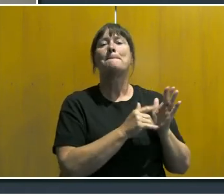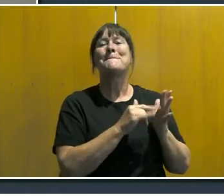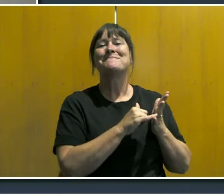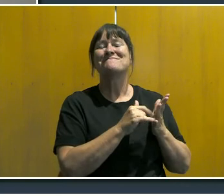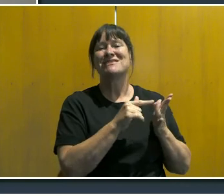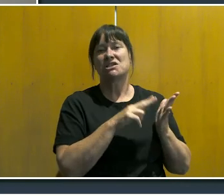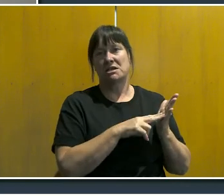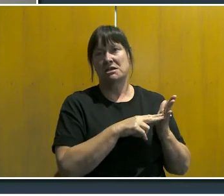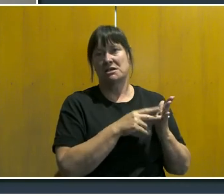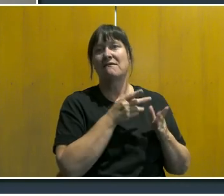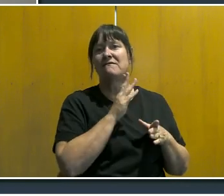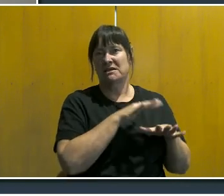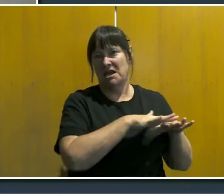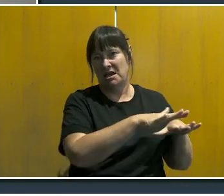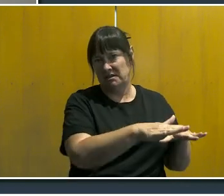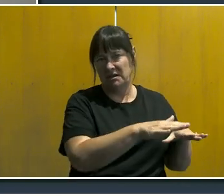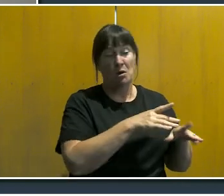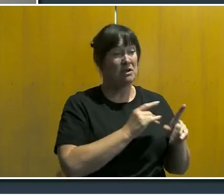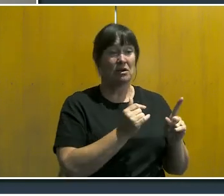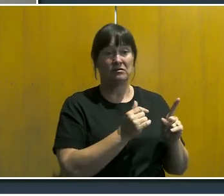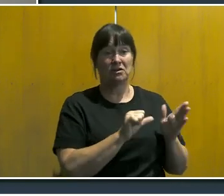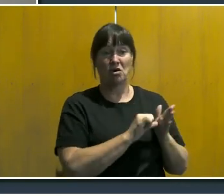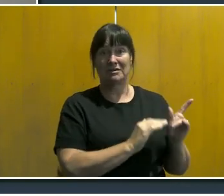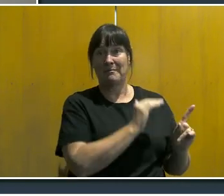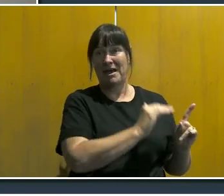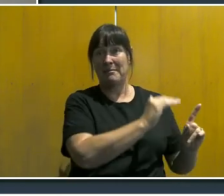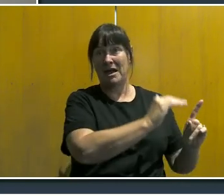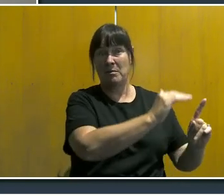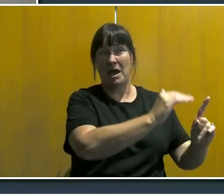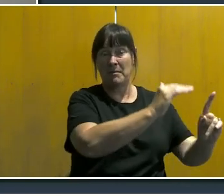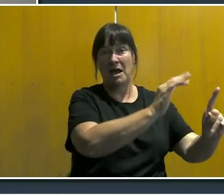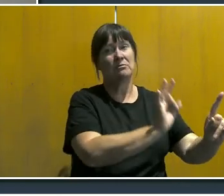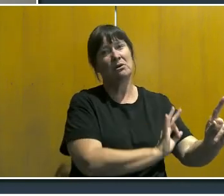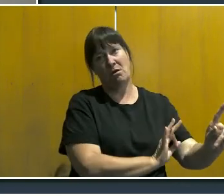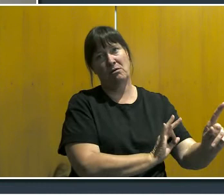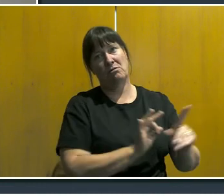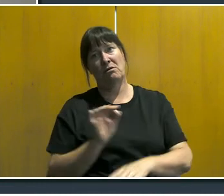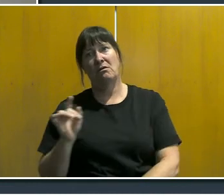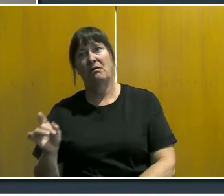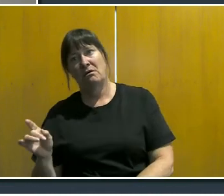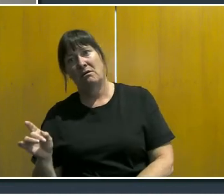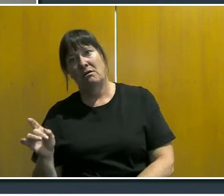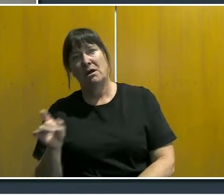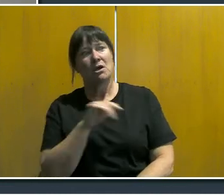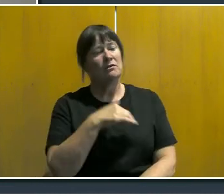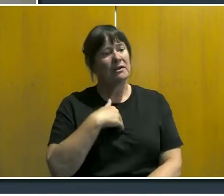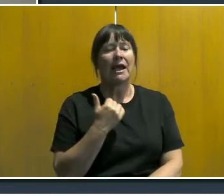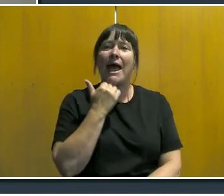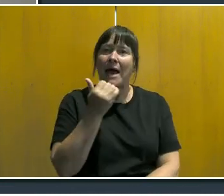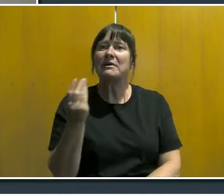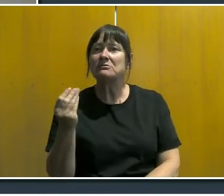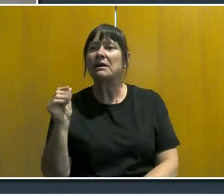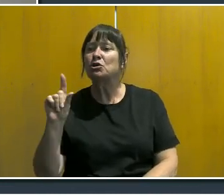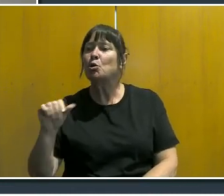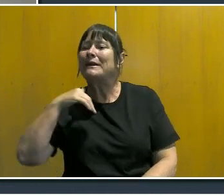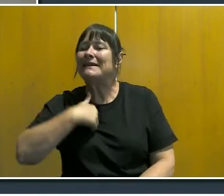private sector works differently to the public sector. We acknowledge that. And I think it's just a question of how much money do we need to get the job